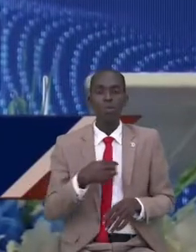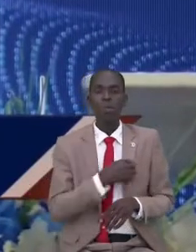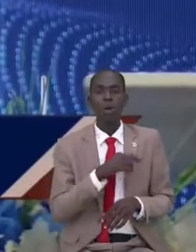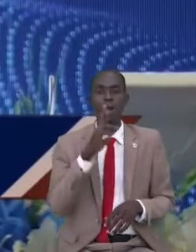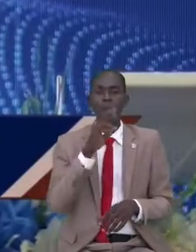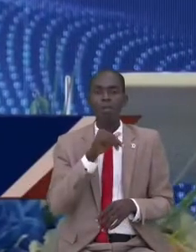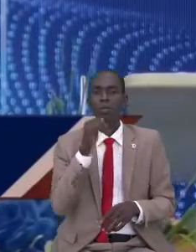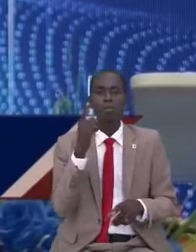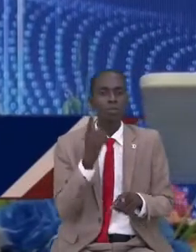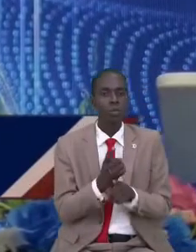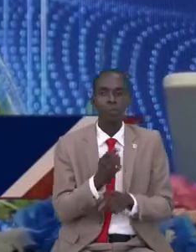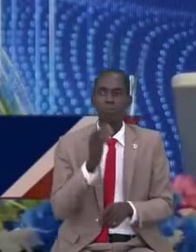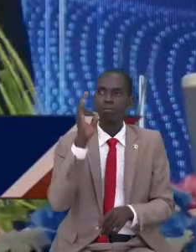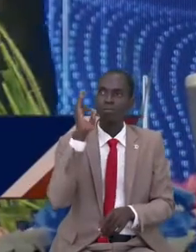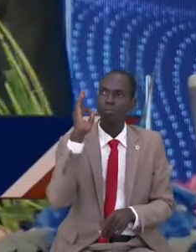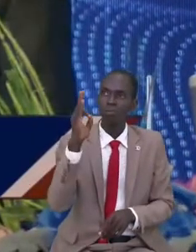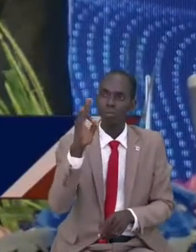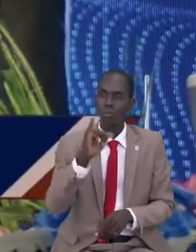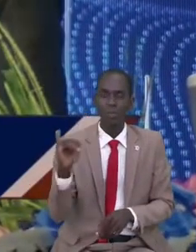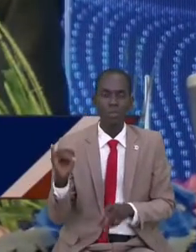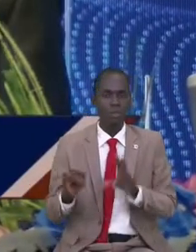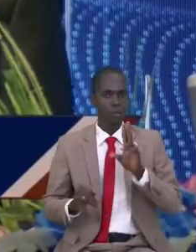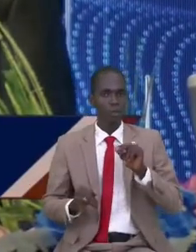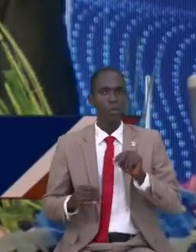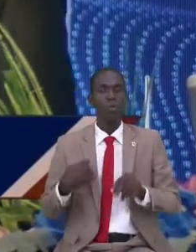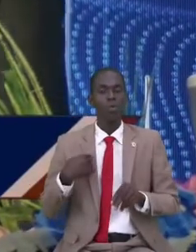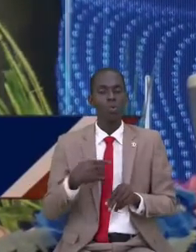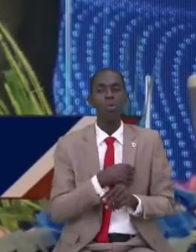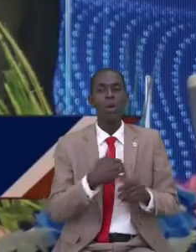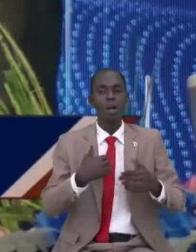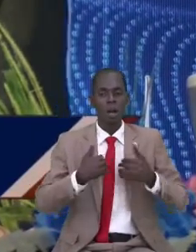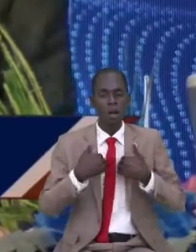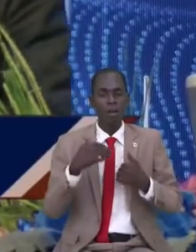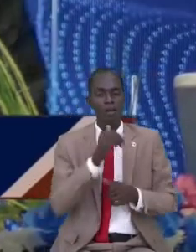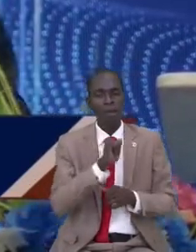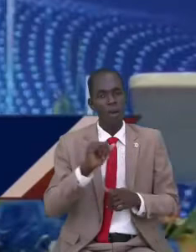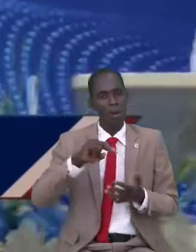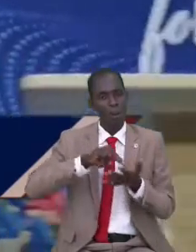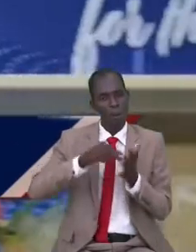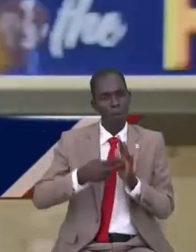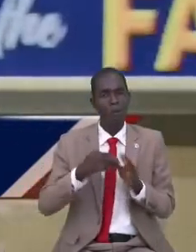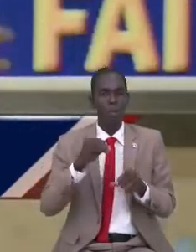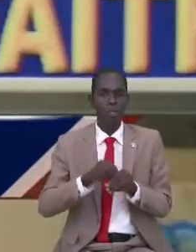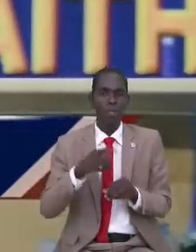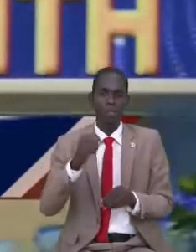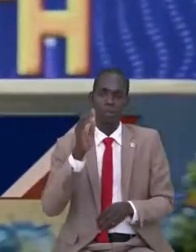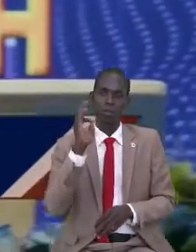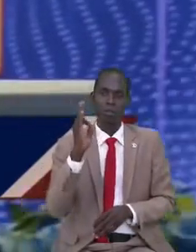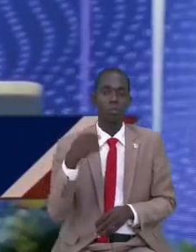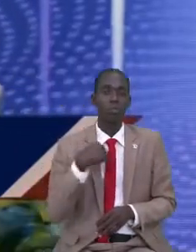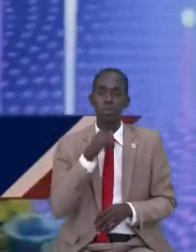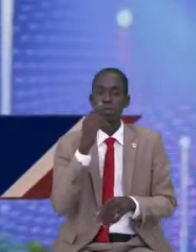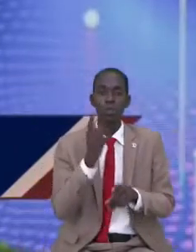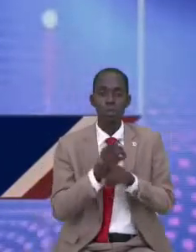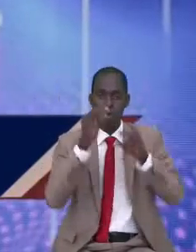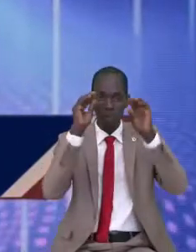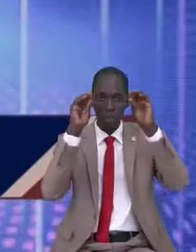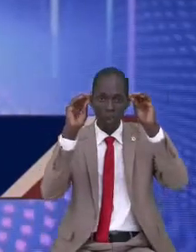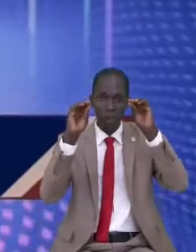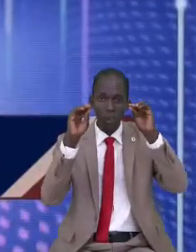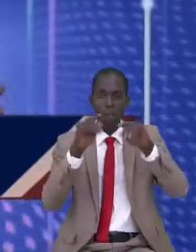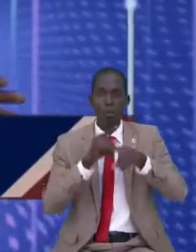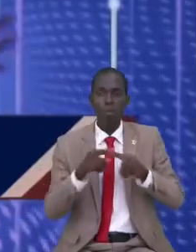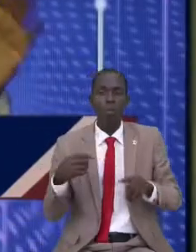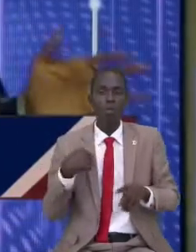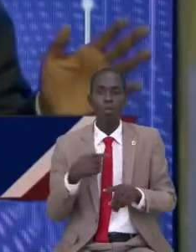just preaching. We have a purpose in the preaching. We're not just teaching. We